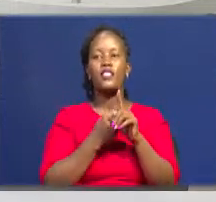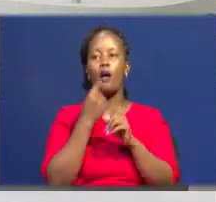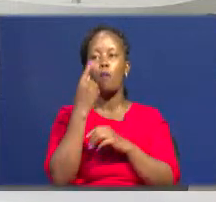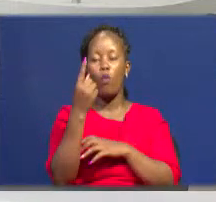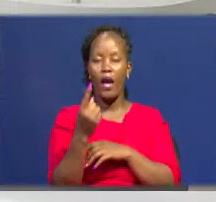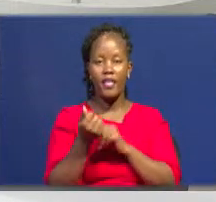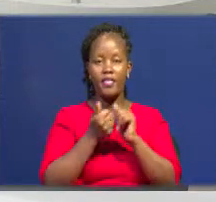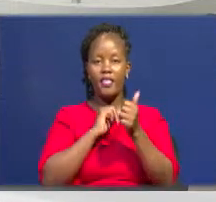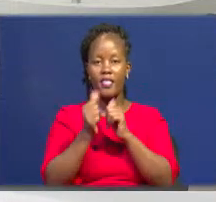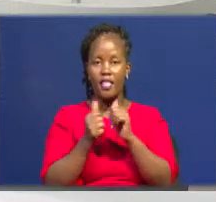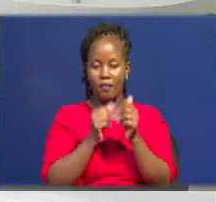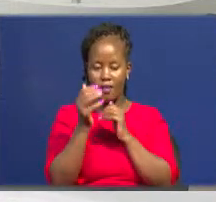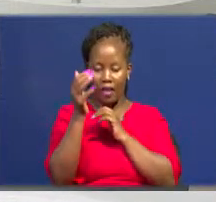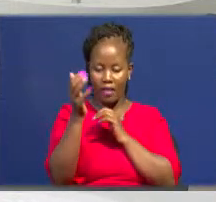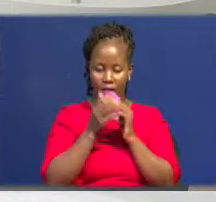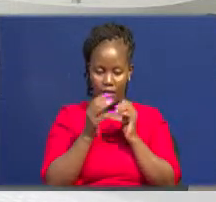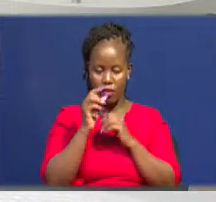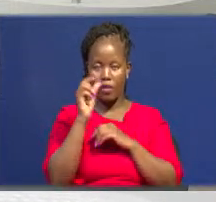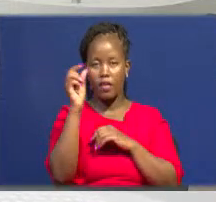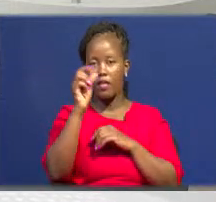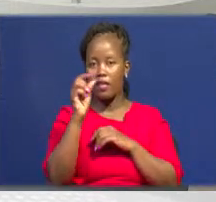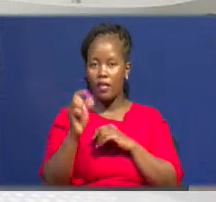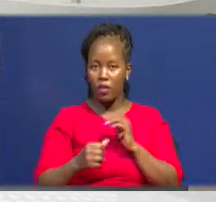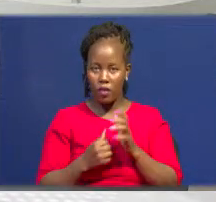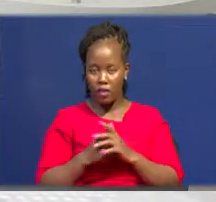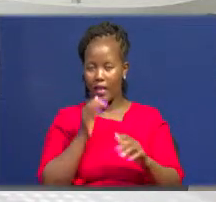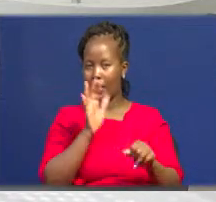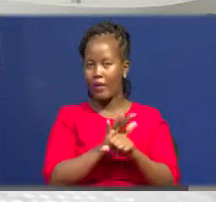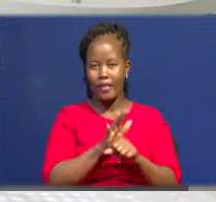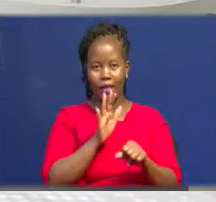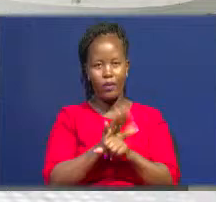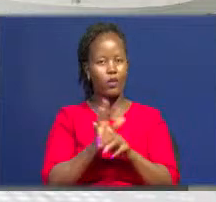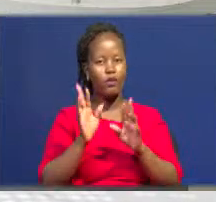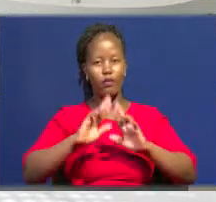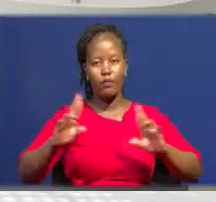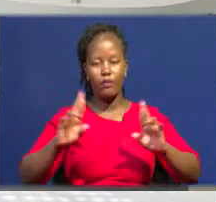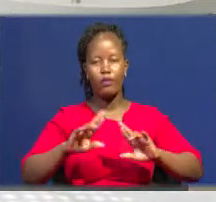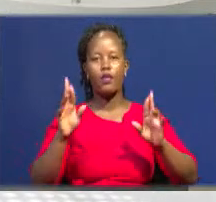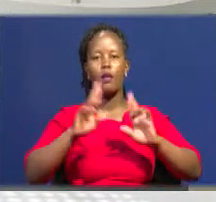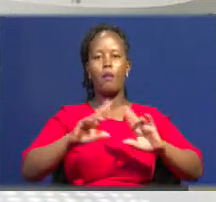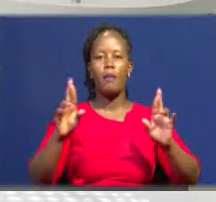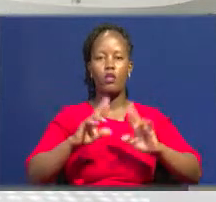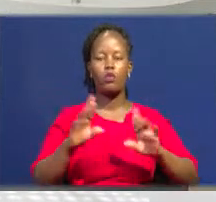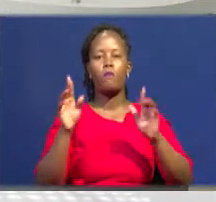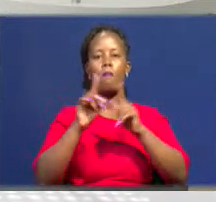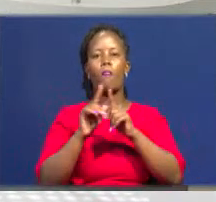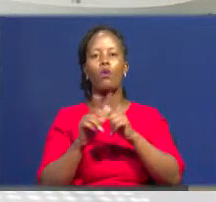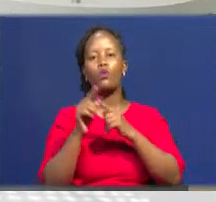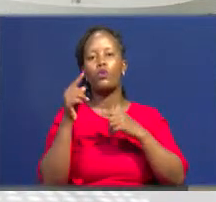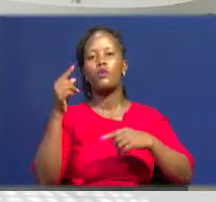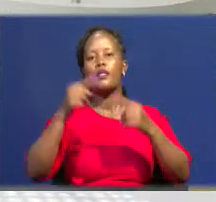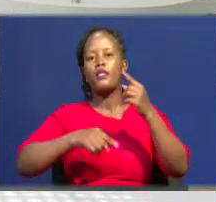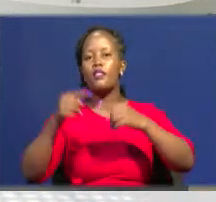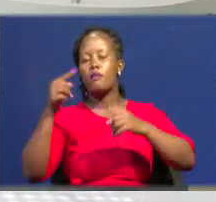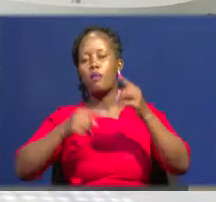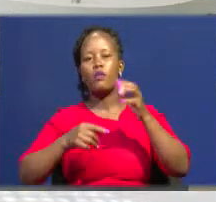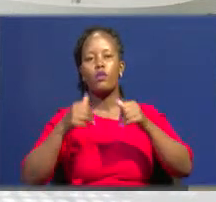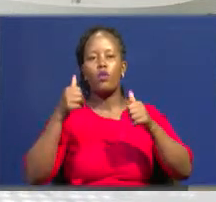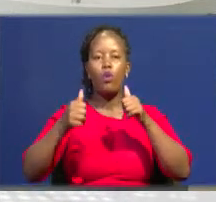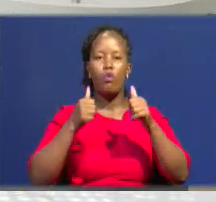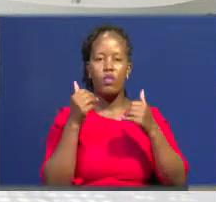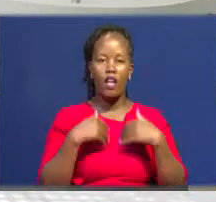to the regional level. So a lot of preparations being done, and the sports that have been played: basketball,